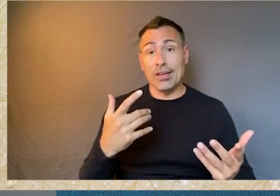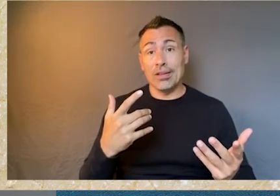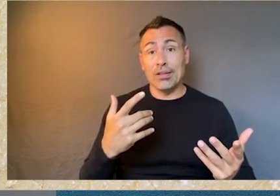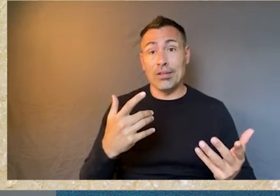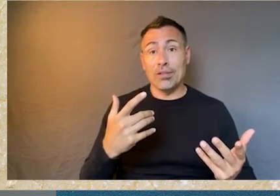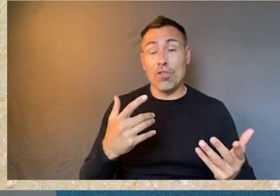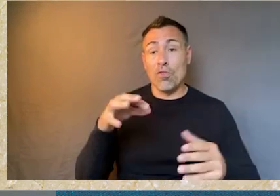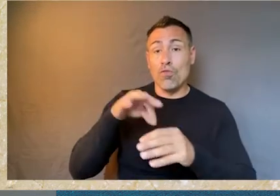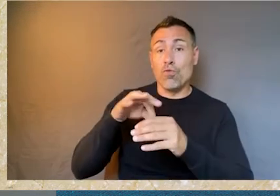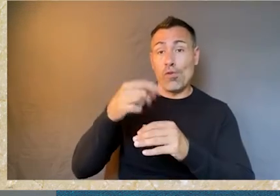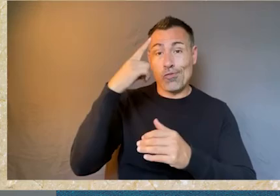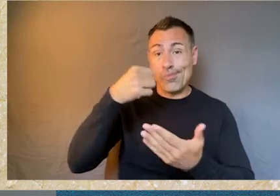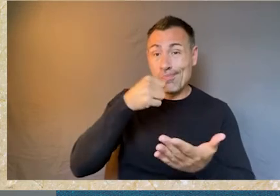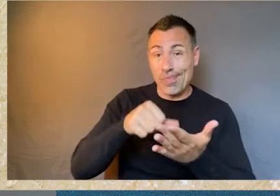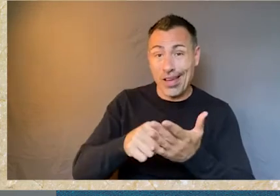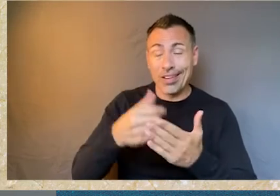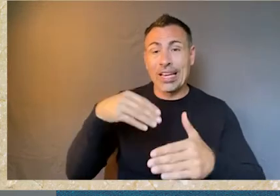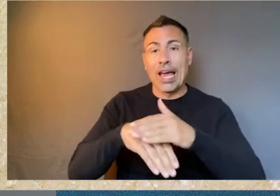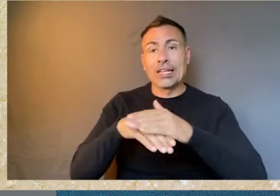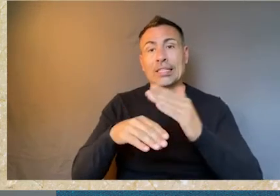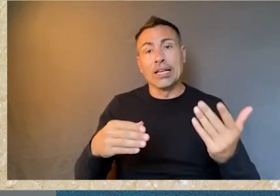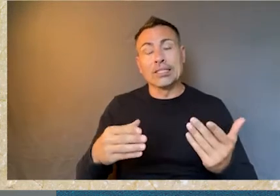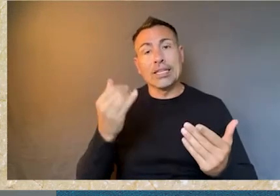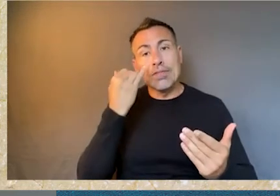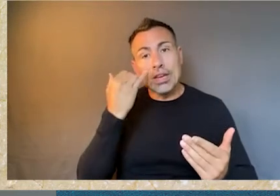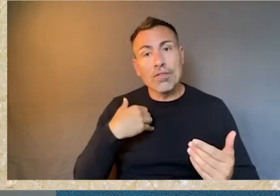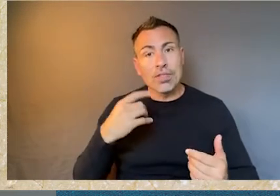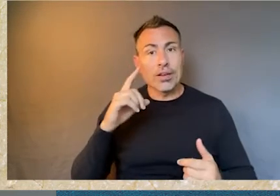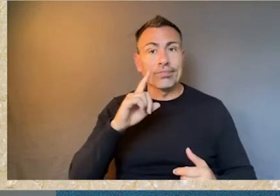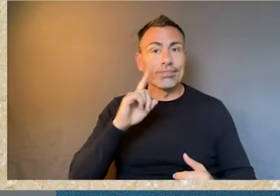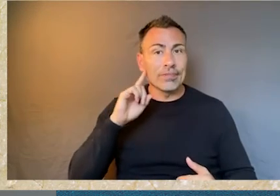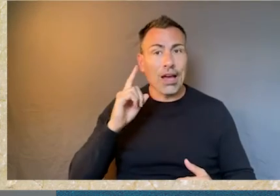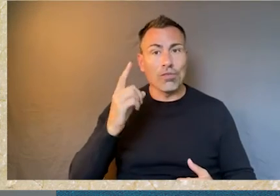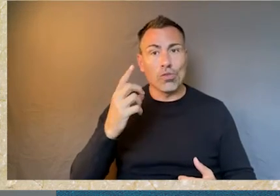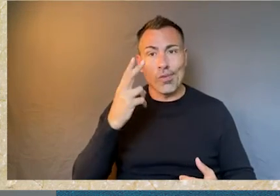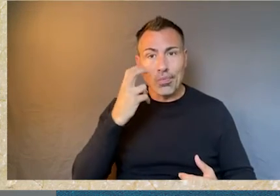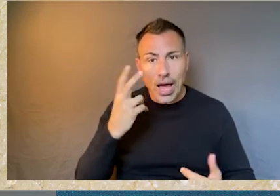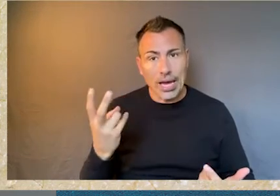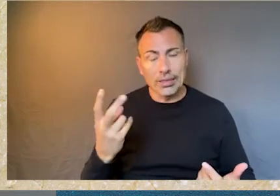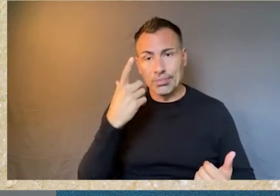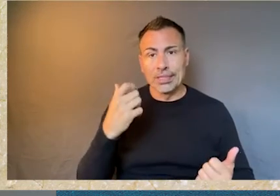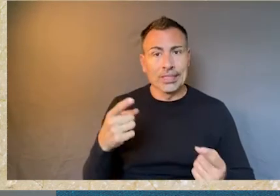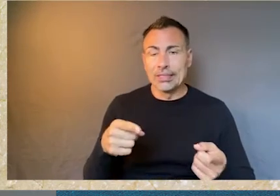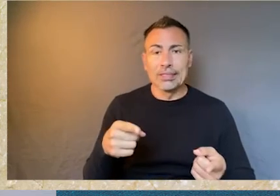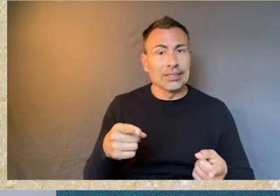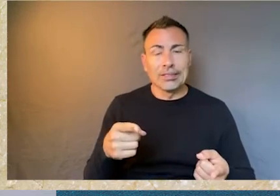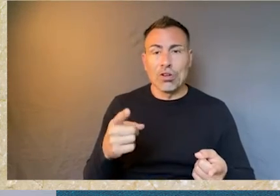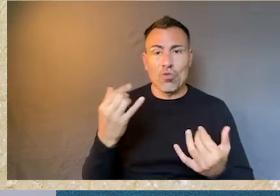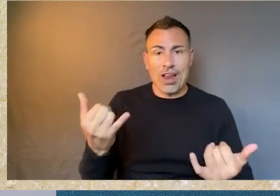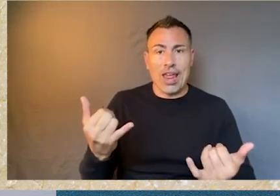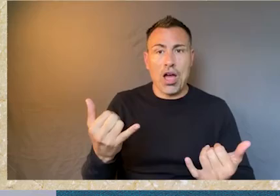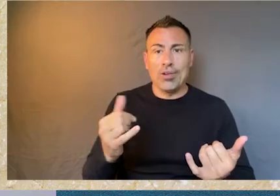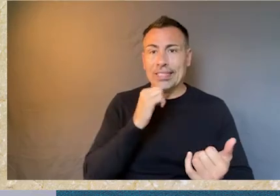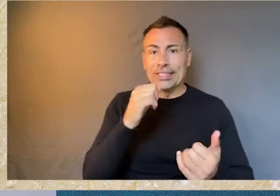by mail need to remember that that's not accessible for everybody and that doesn't work for everybody. So our